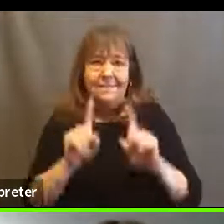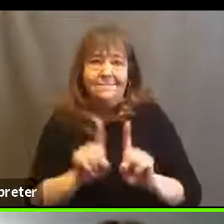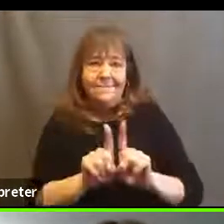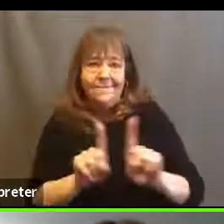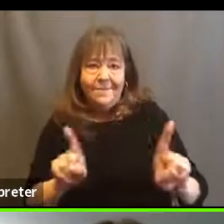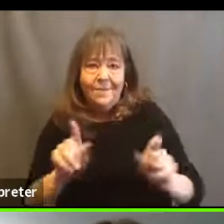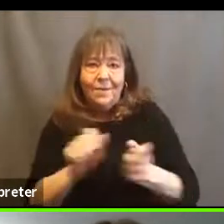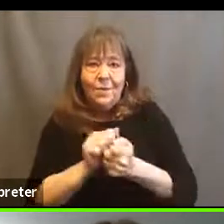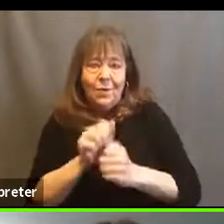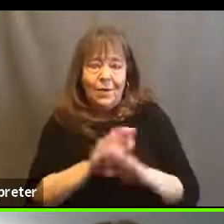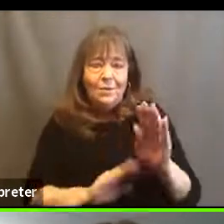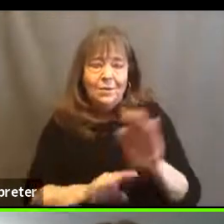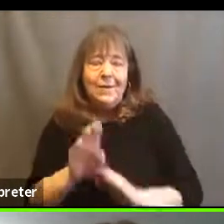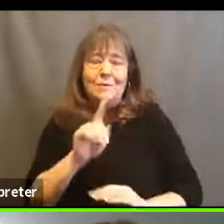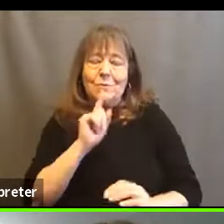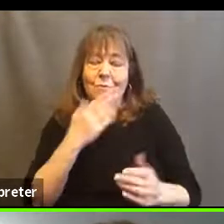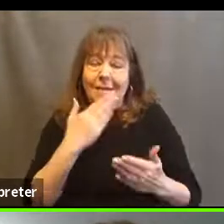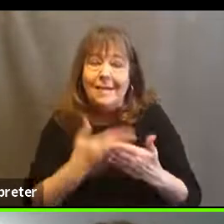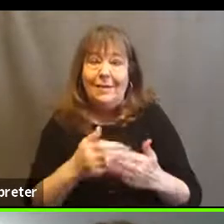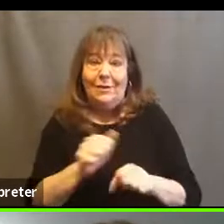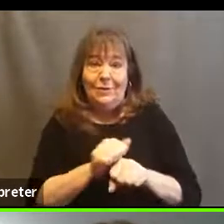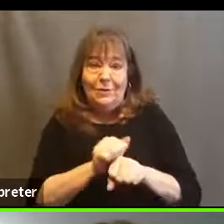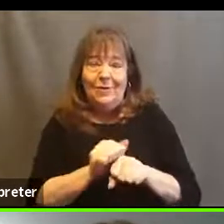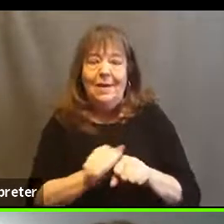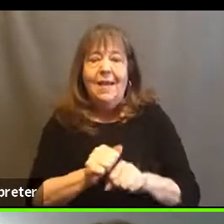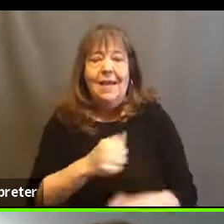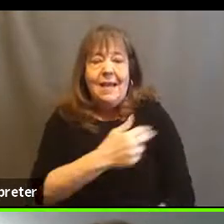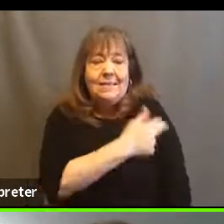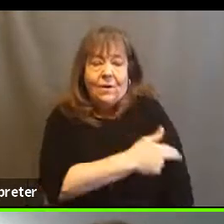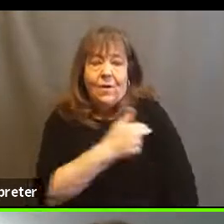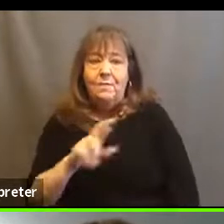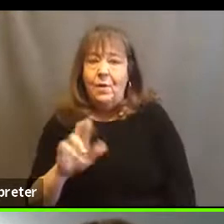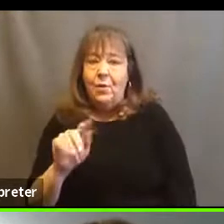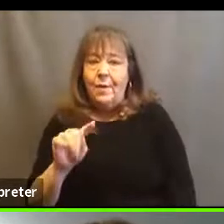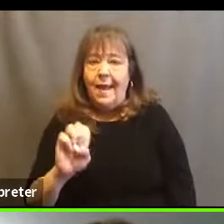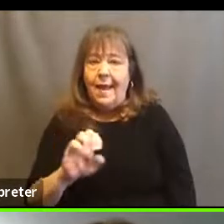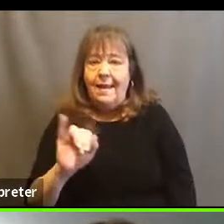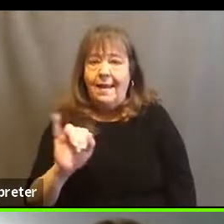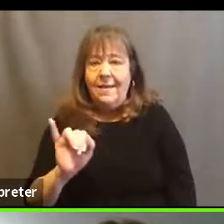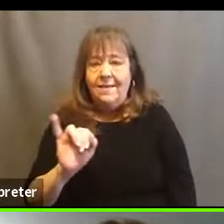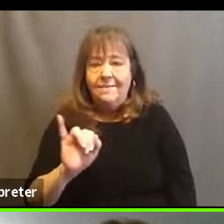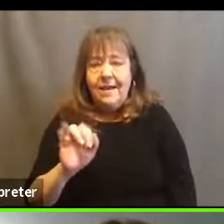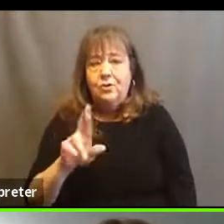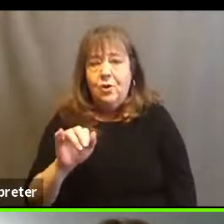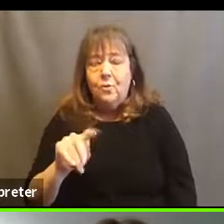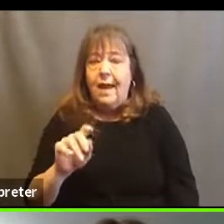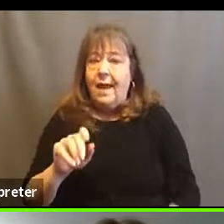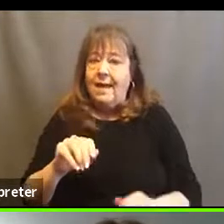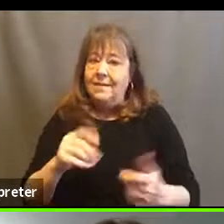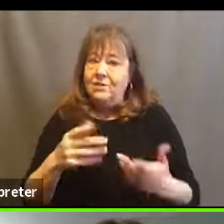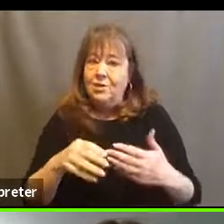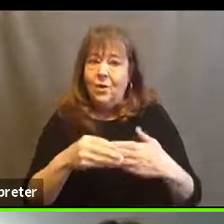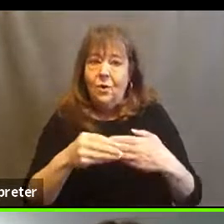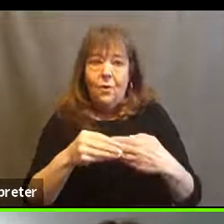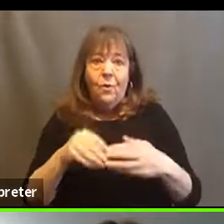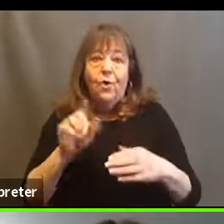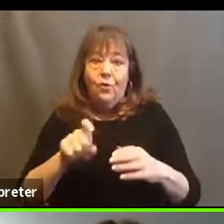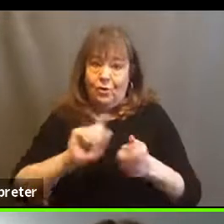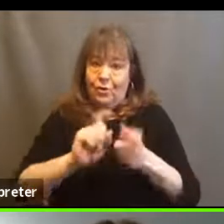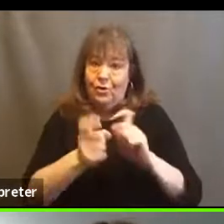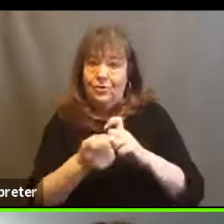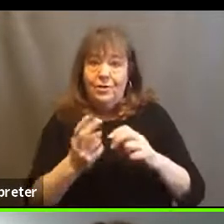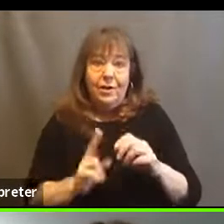our hands really good, as the hospitalization rate and the infection rates are fragile and depend on the choices that we make to remain